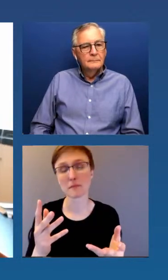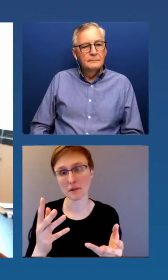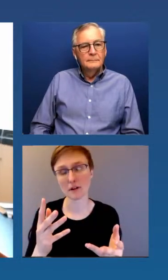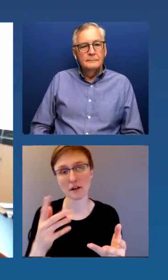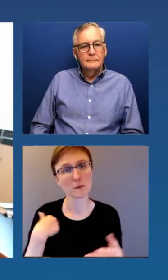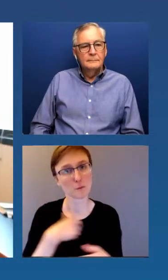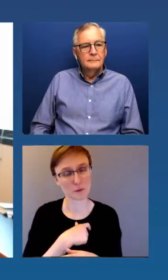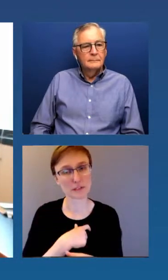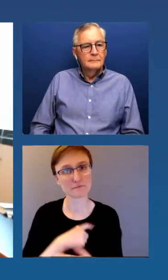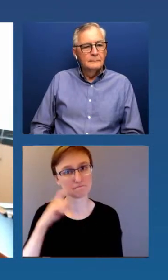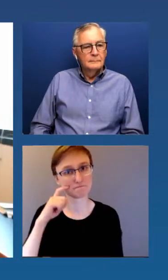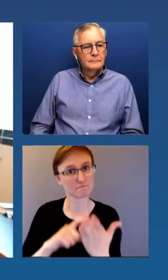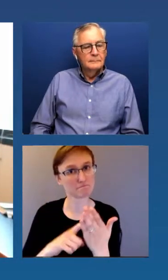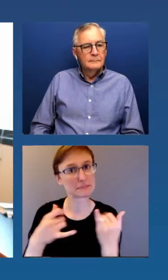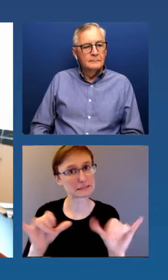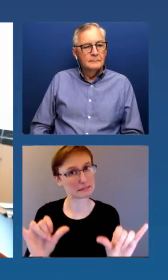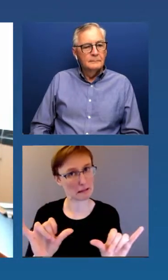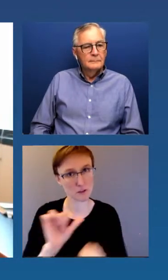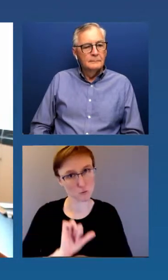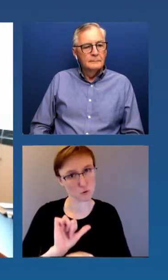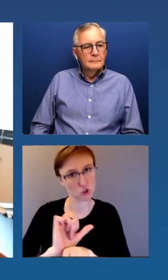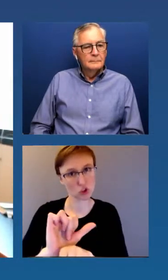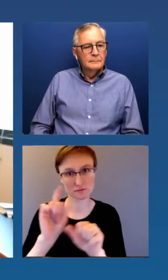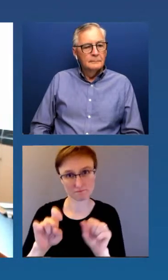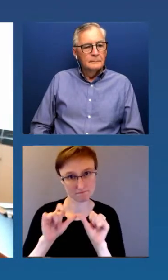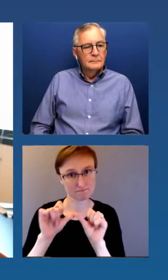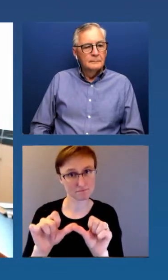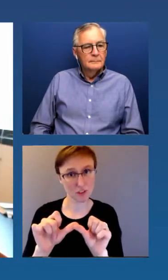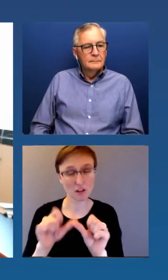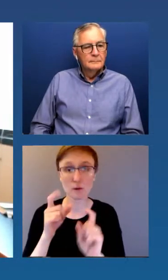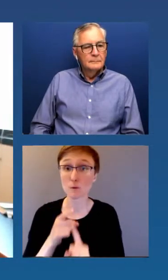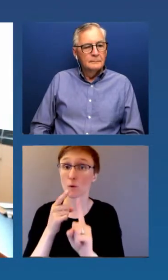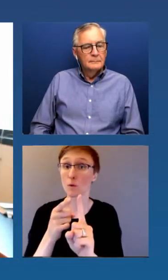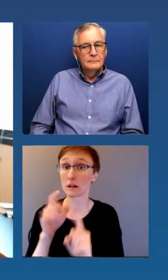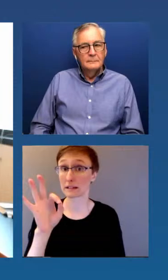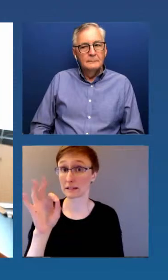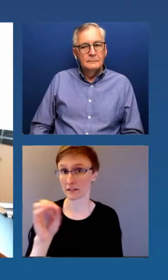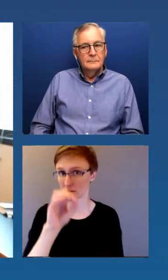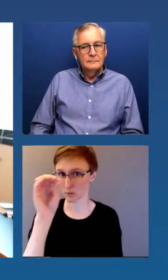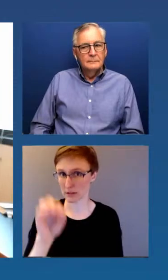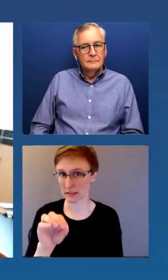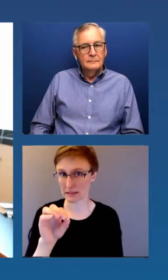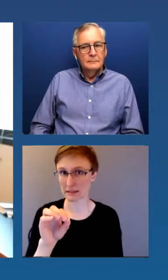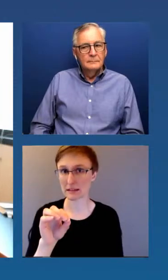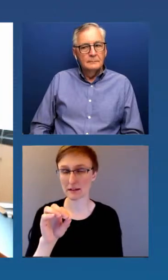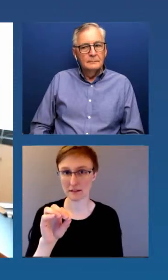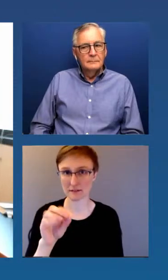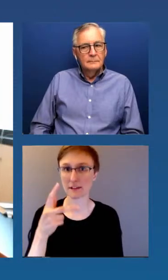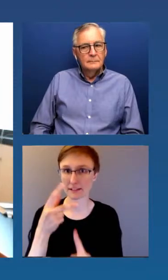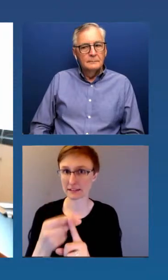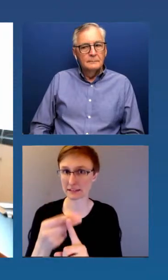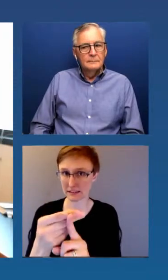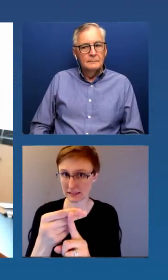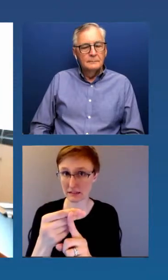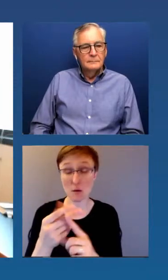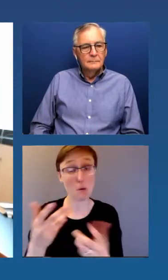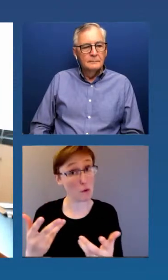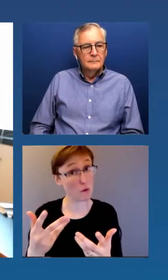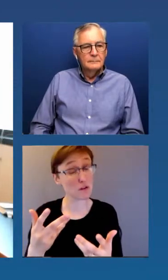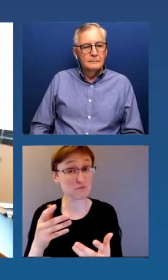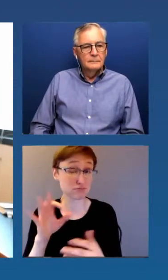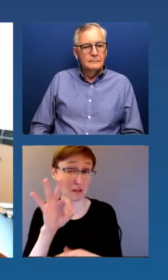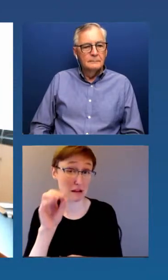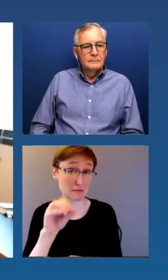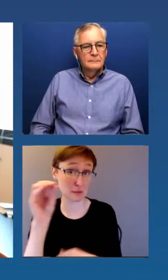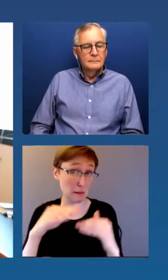done and that the effort to ensure we have a 90% vaccine coverage rate or higher across all of our neighborhoods